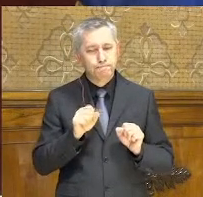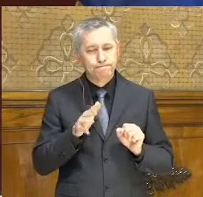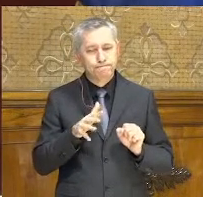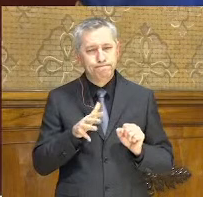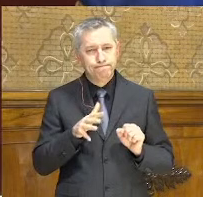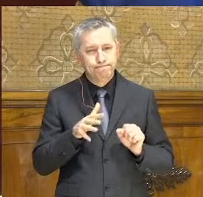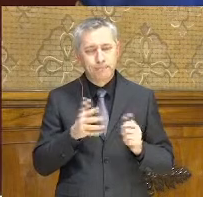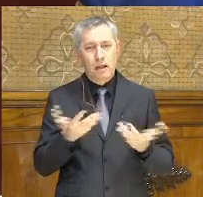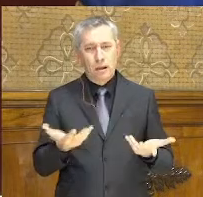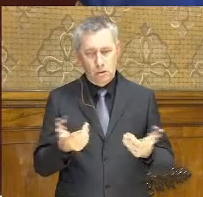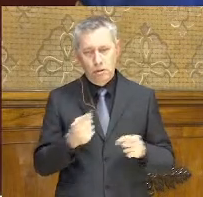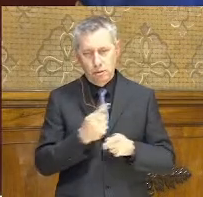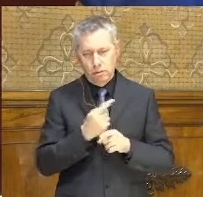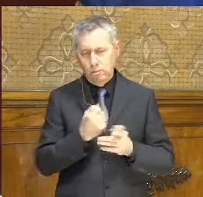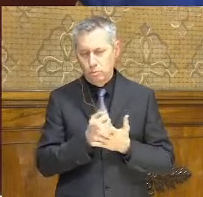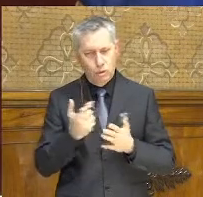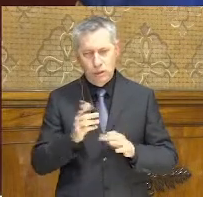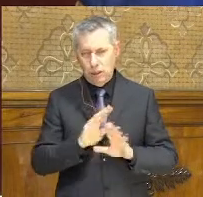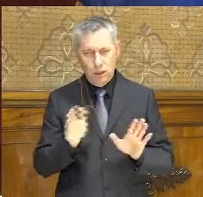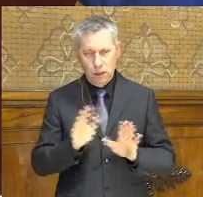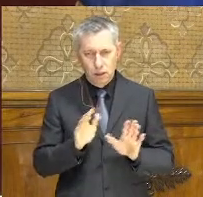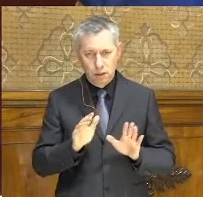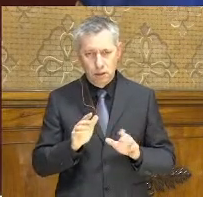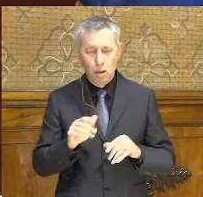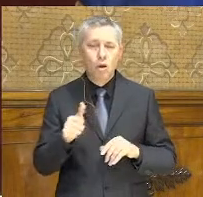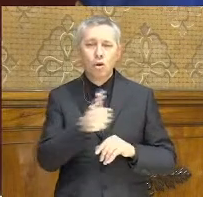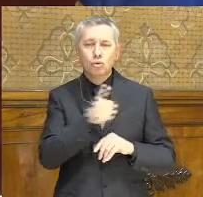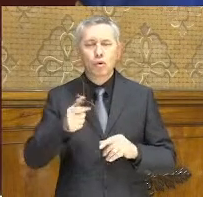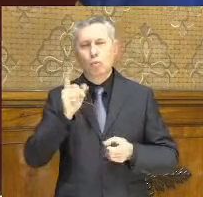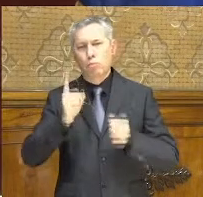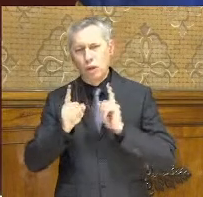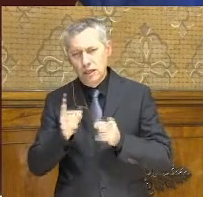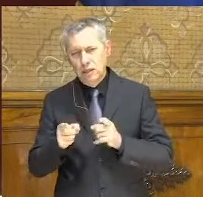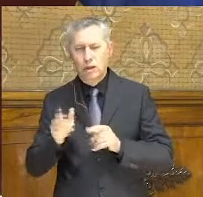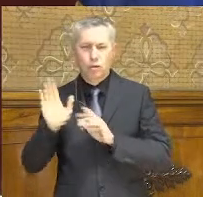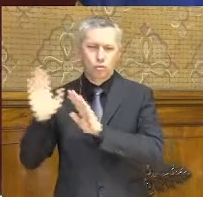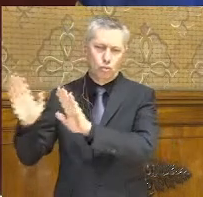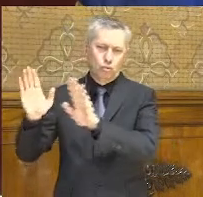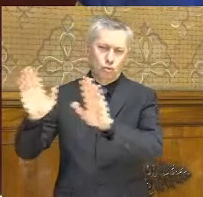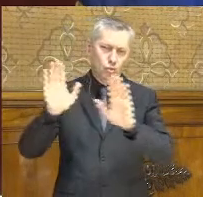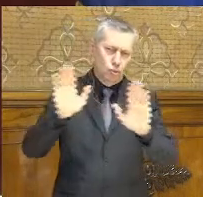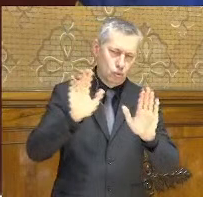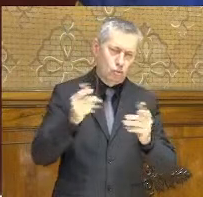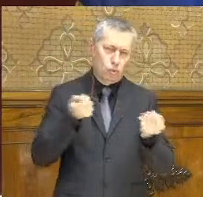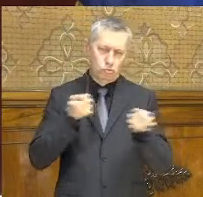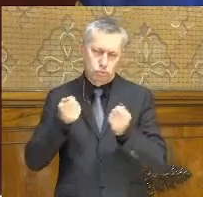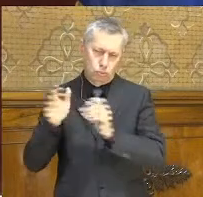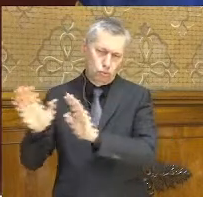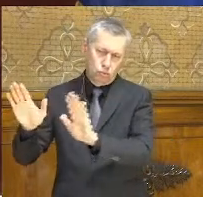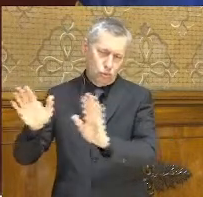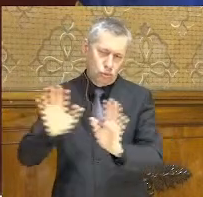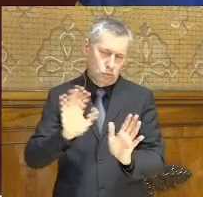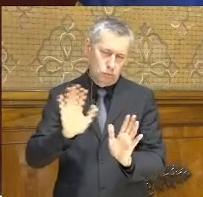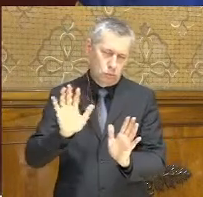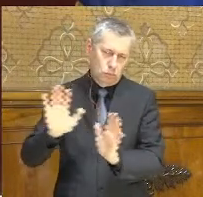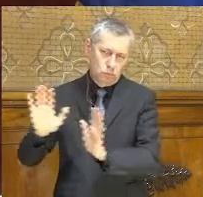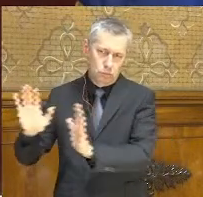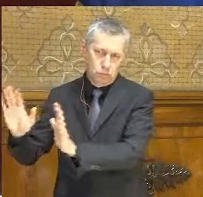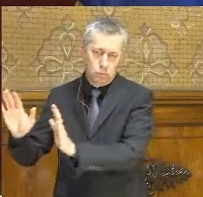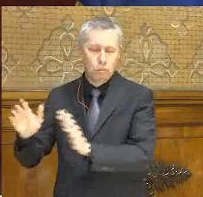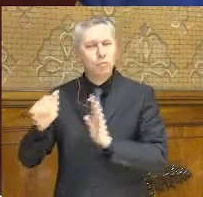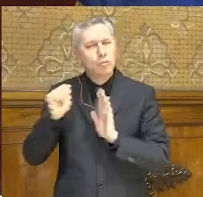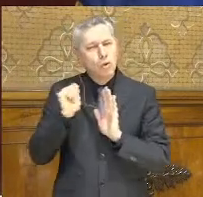historical duration and political direction. It often bewilders us and renders us belated. At the same